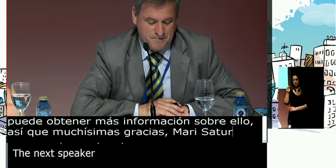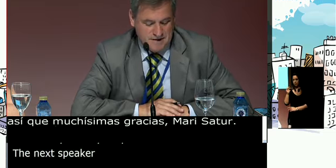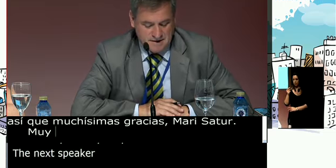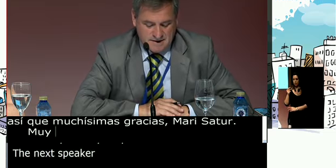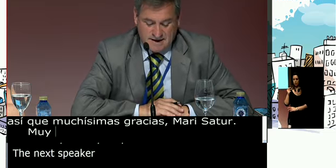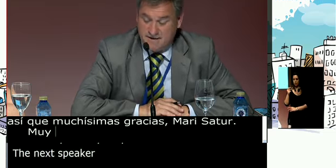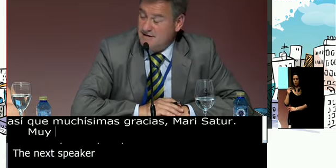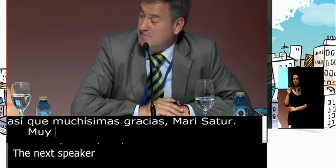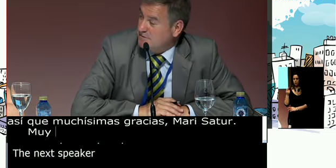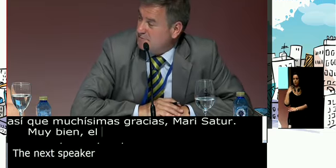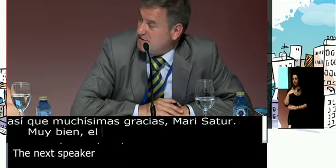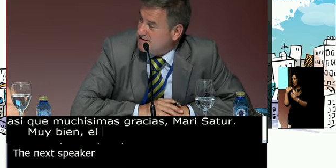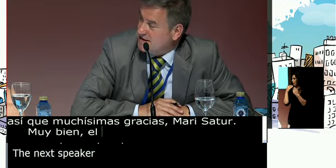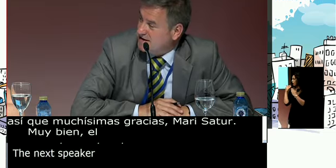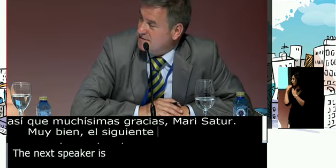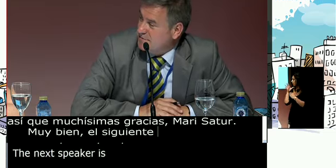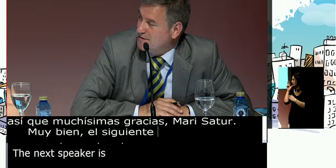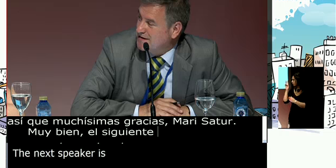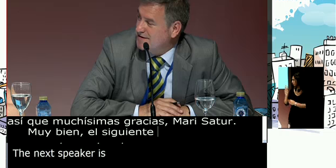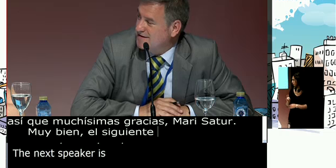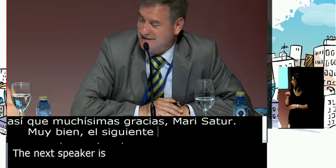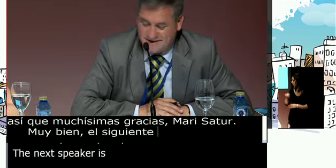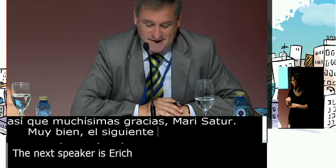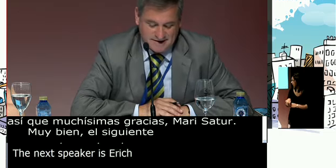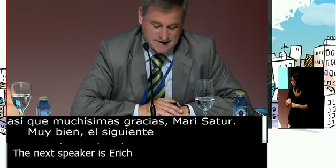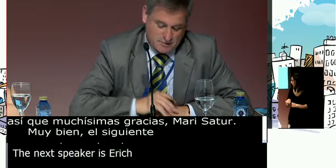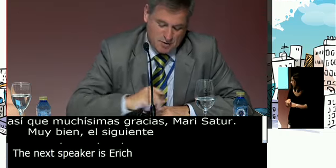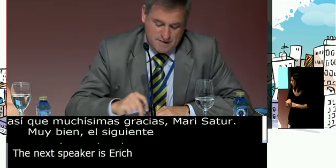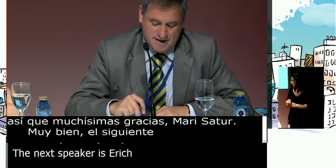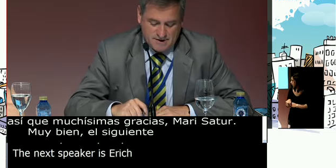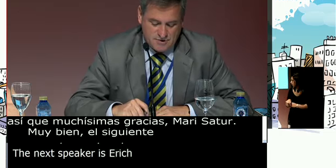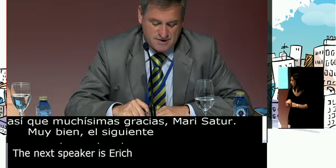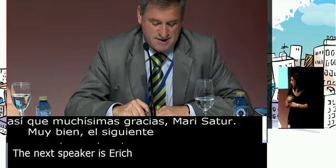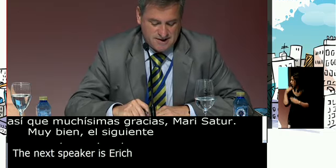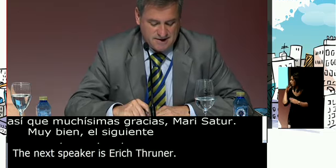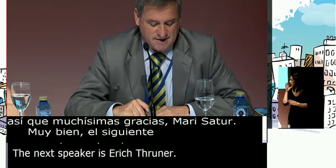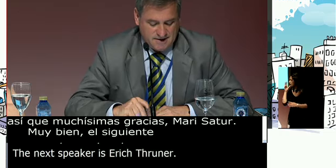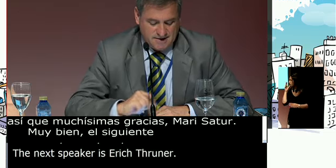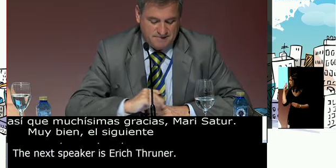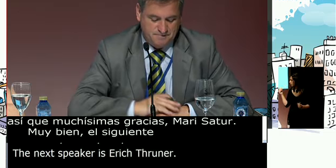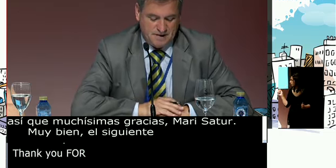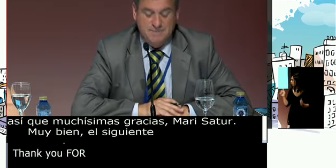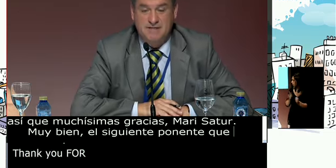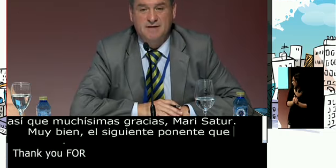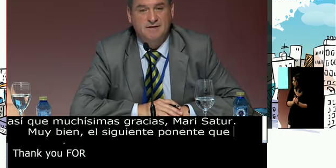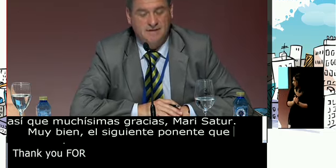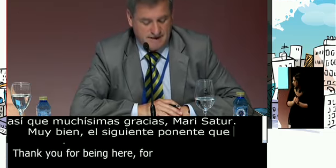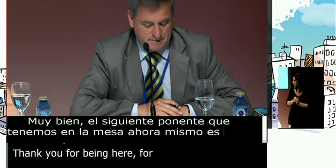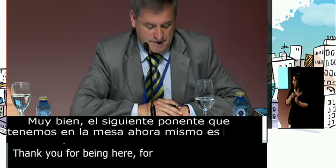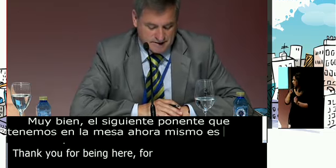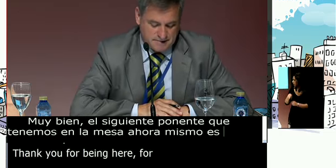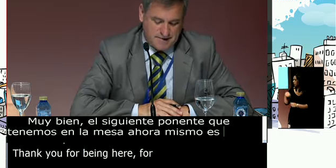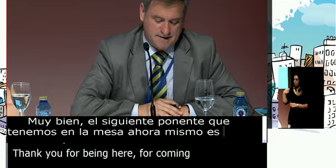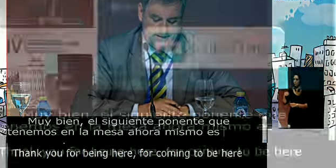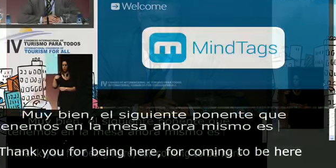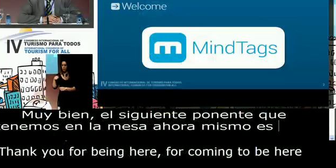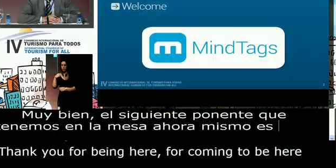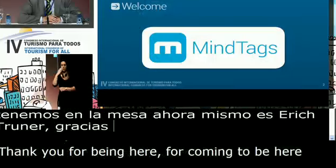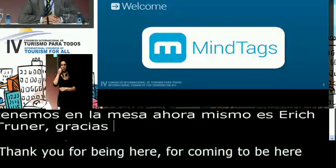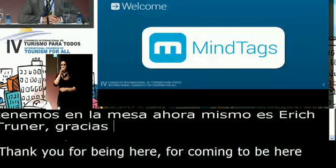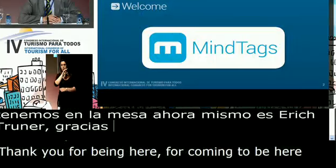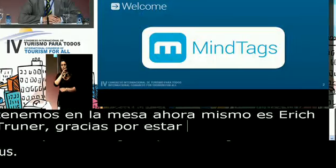is Eric Truner. Thank you for being here, for coming, for being here with us. He's president of